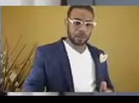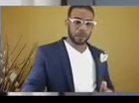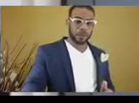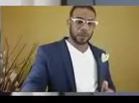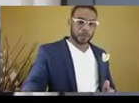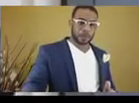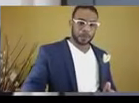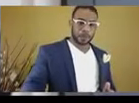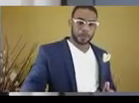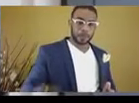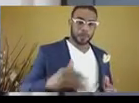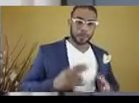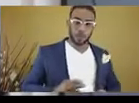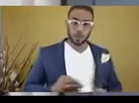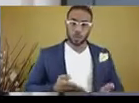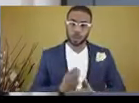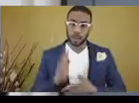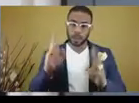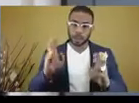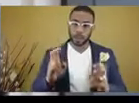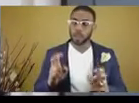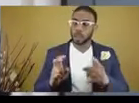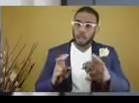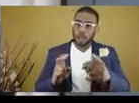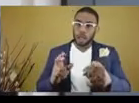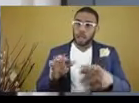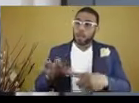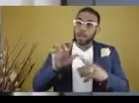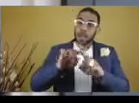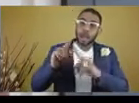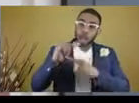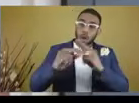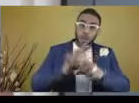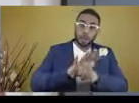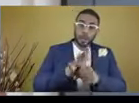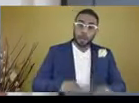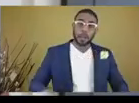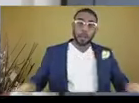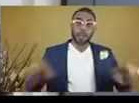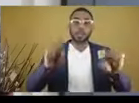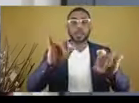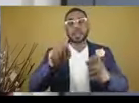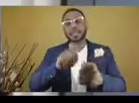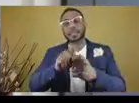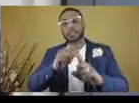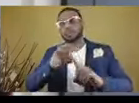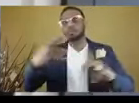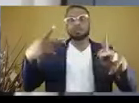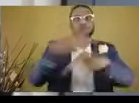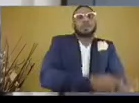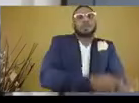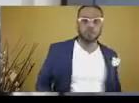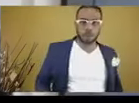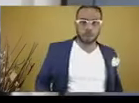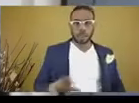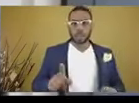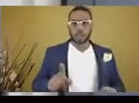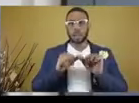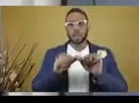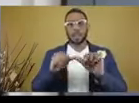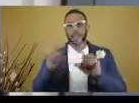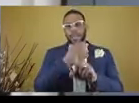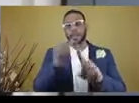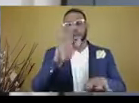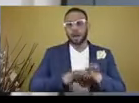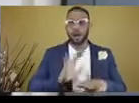become a very signature issue, particularly as the global pandemic sort of exacerbated the longstanding attacks on